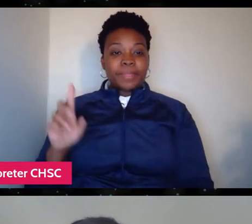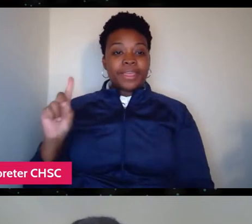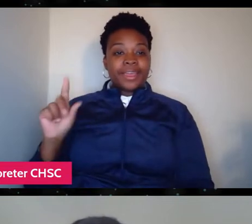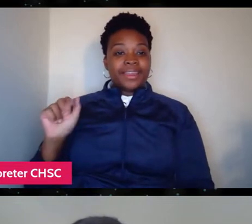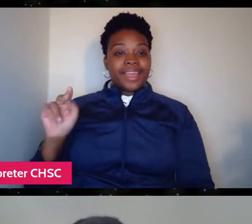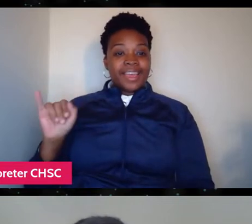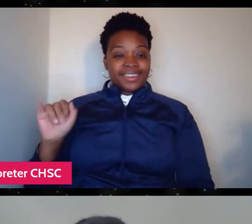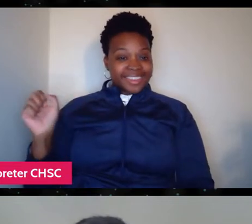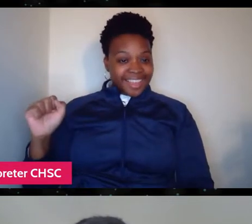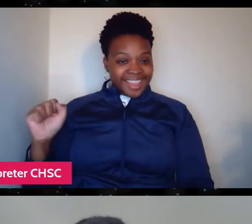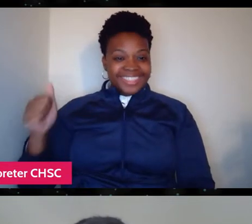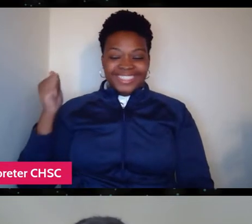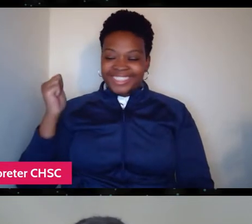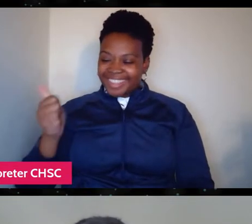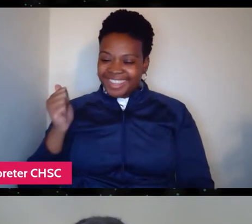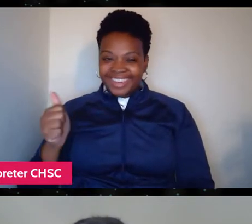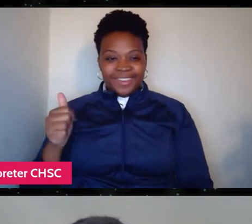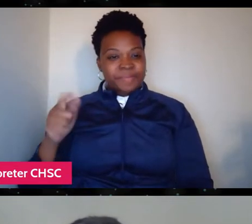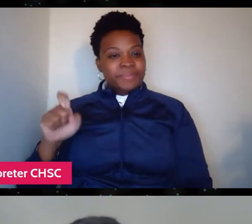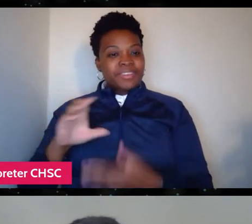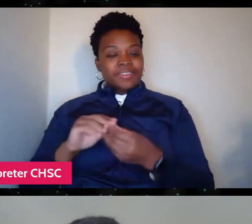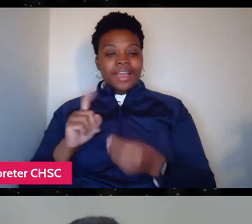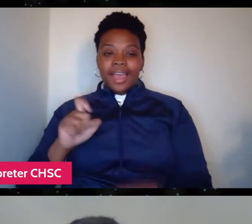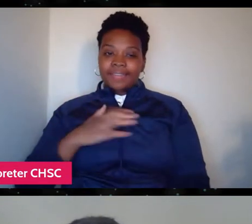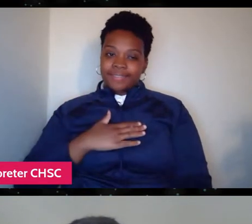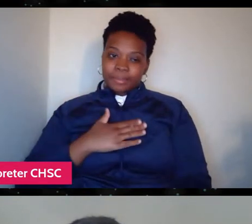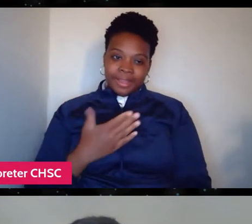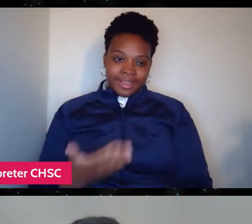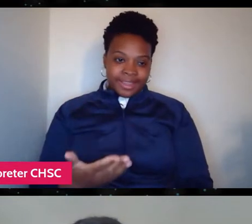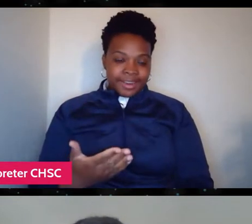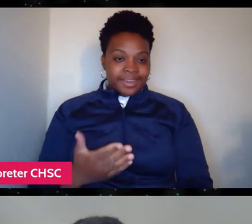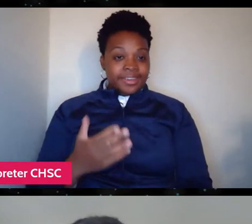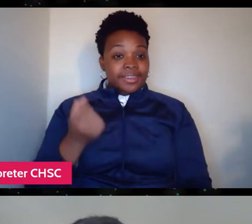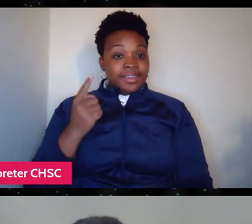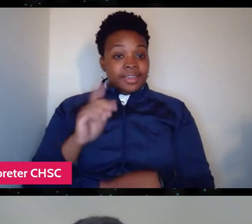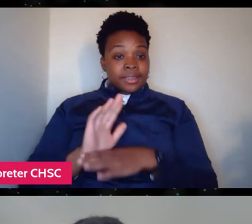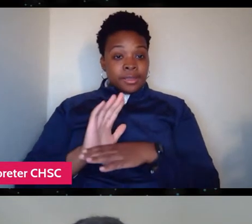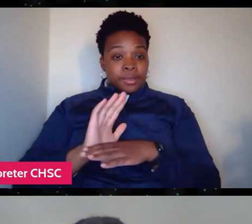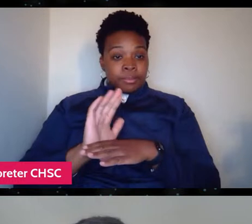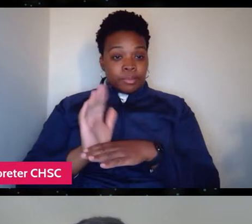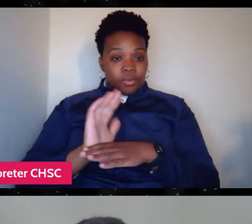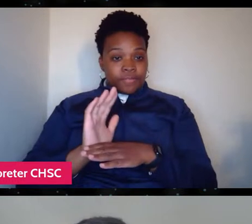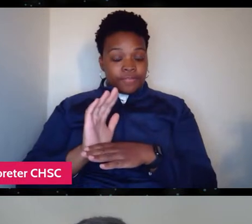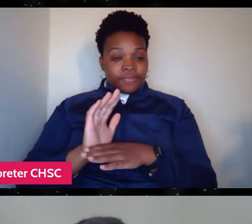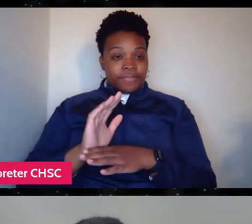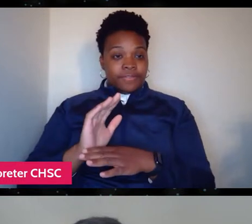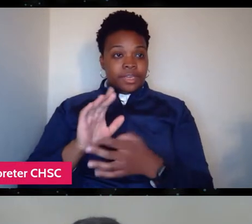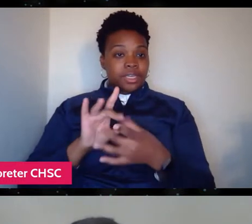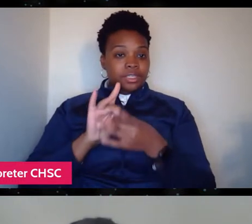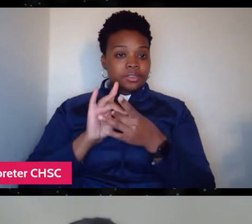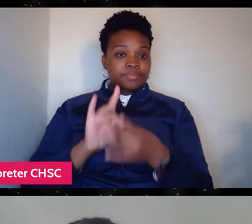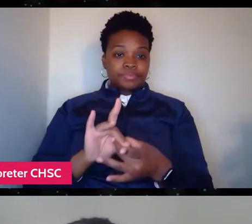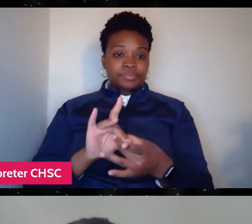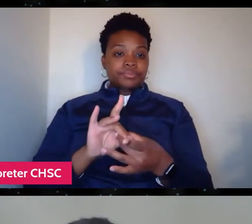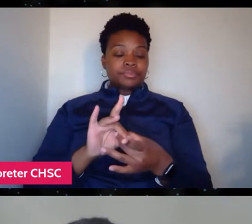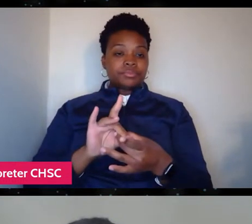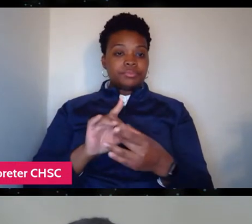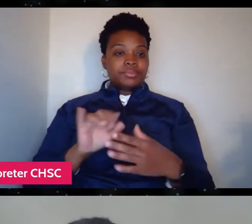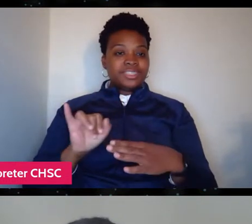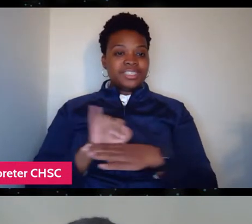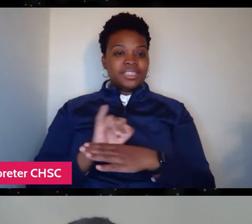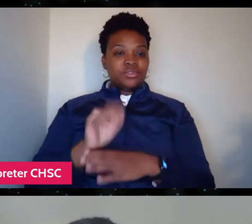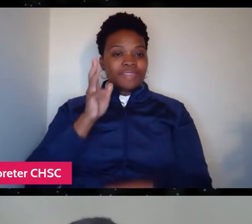So I have to say, I have to admit that films revolving around